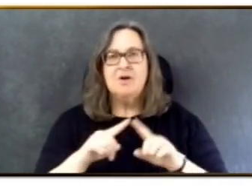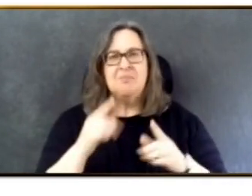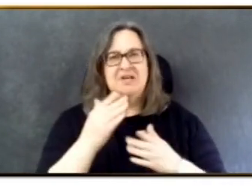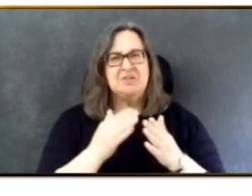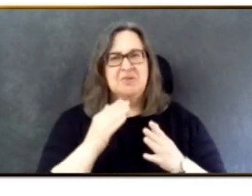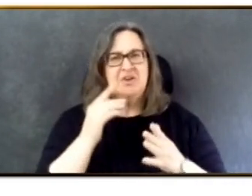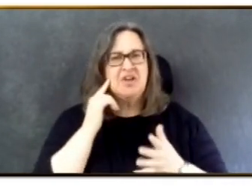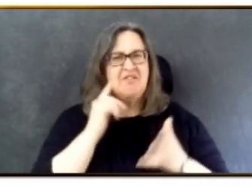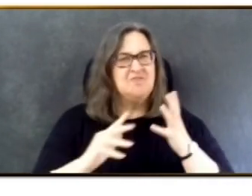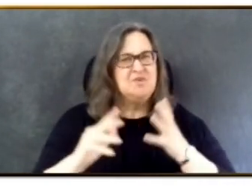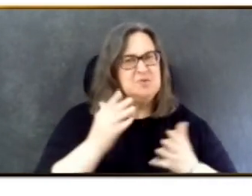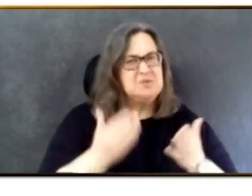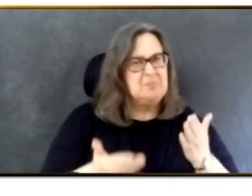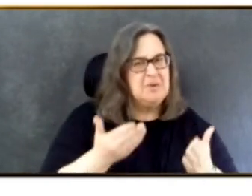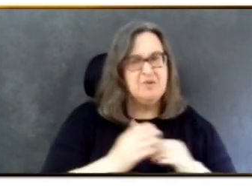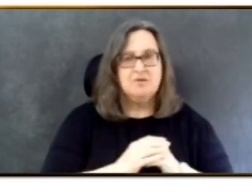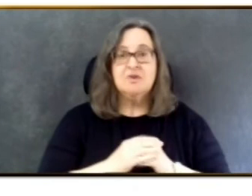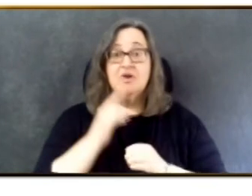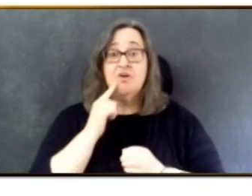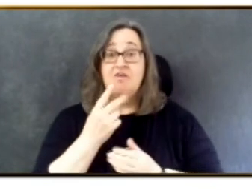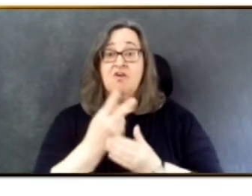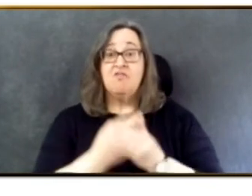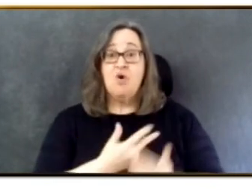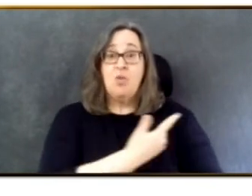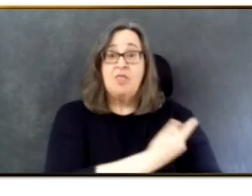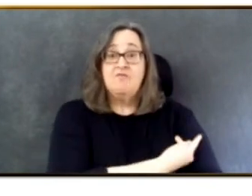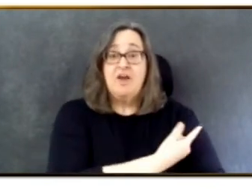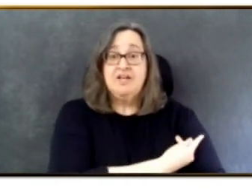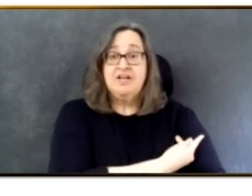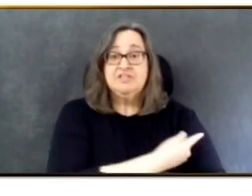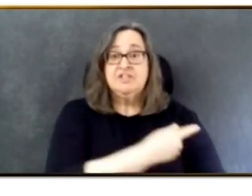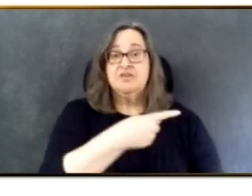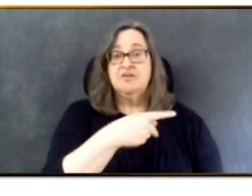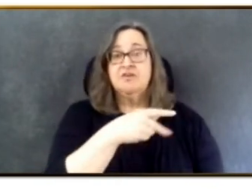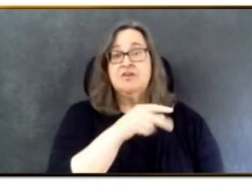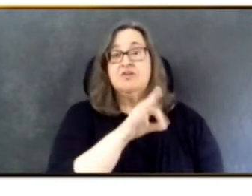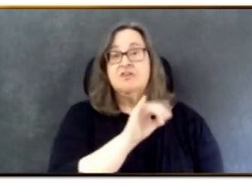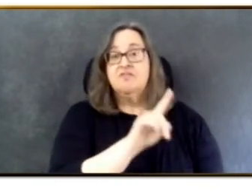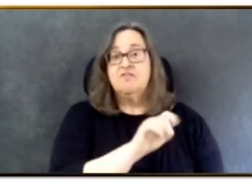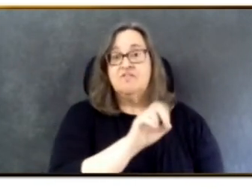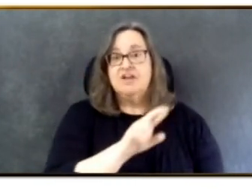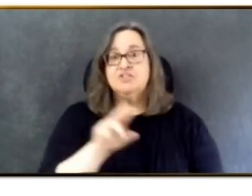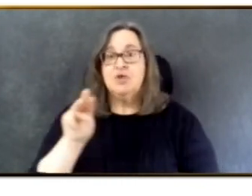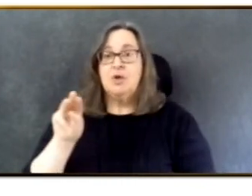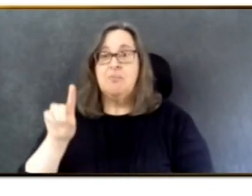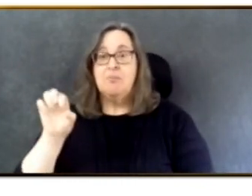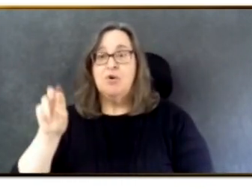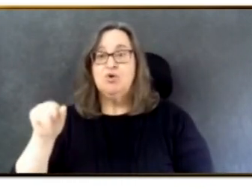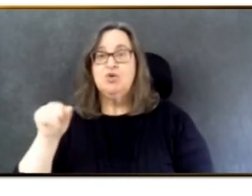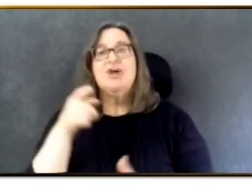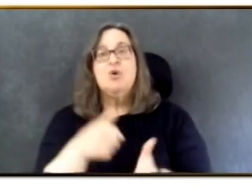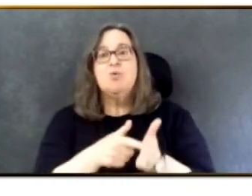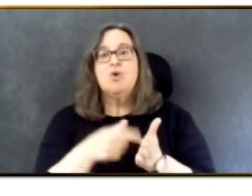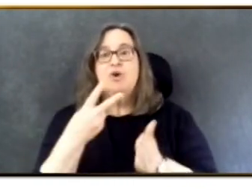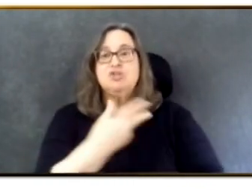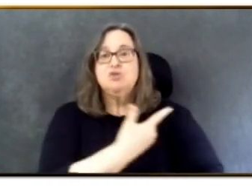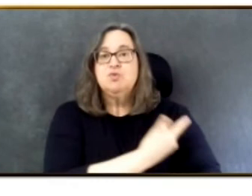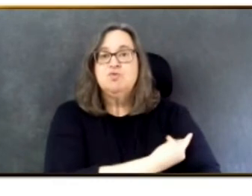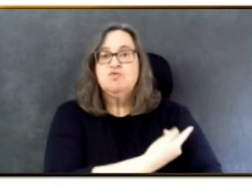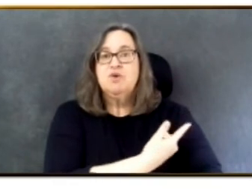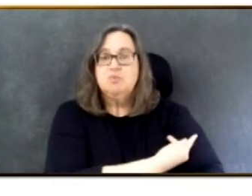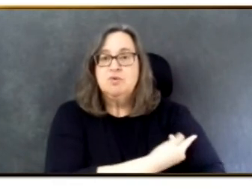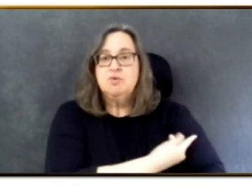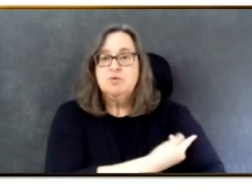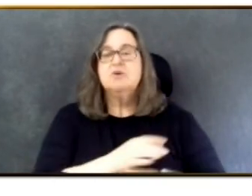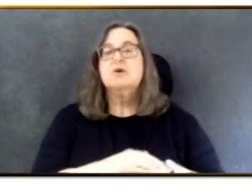the public. For both of these vaccines, you are required to get 2 doses. But it's important to remember